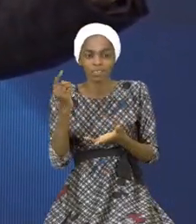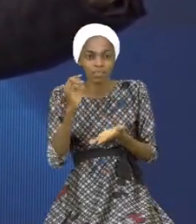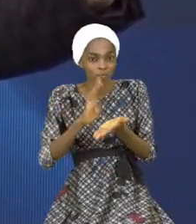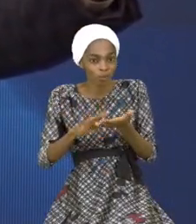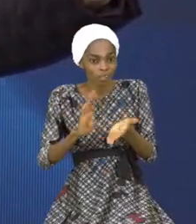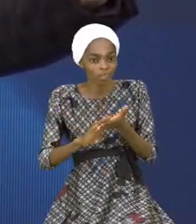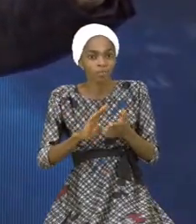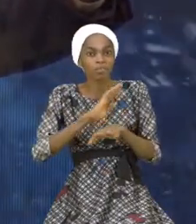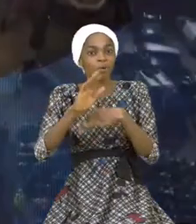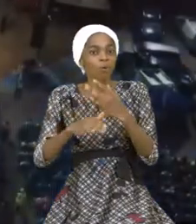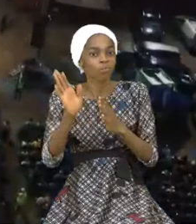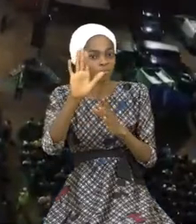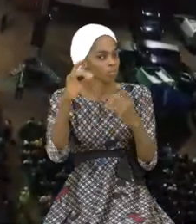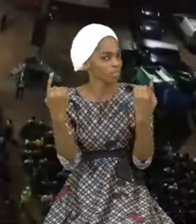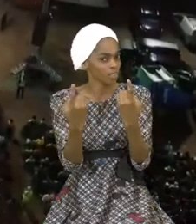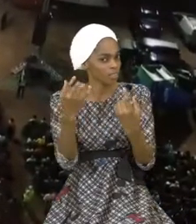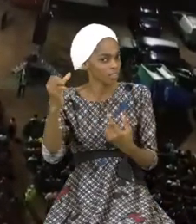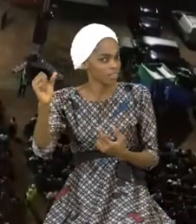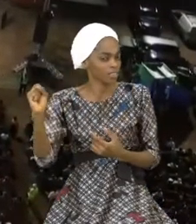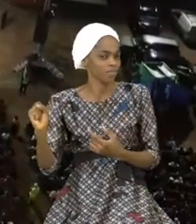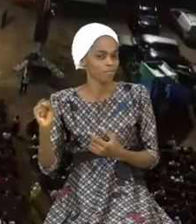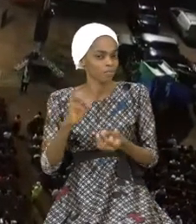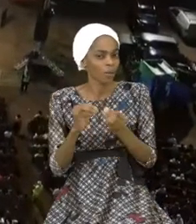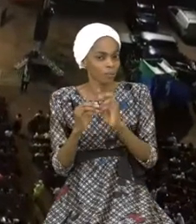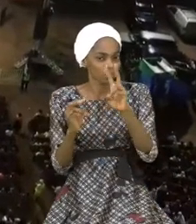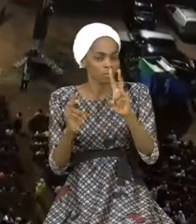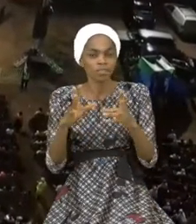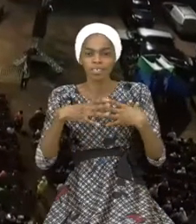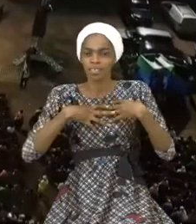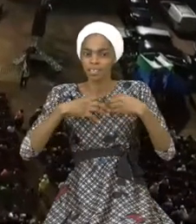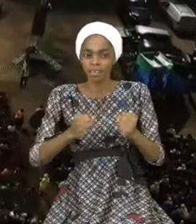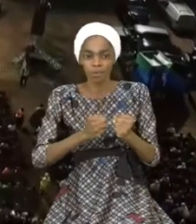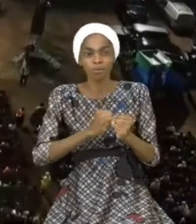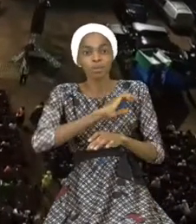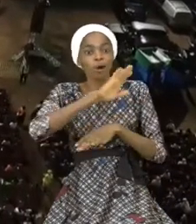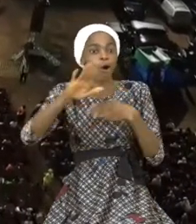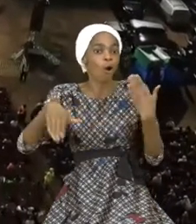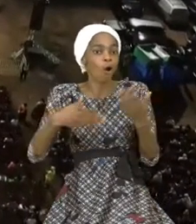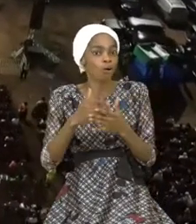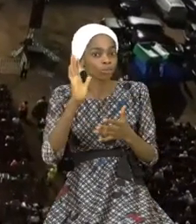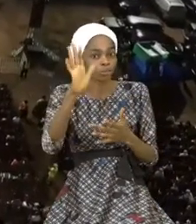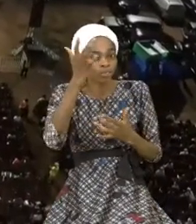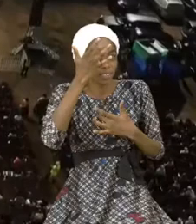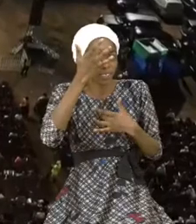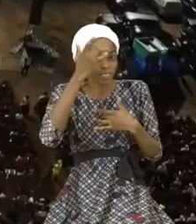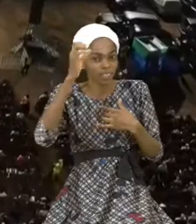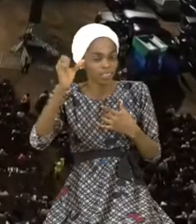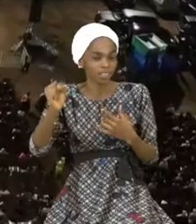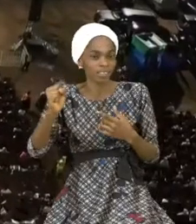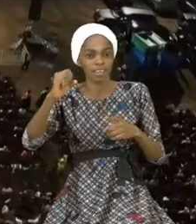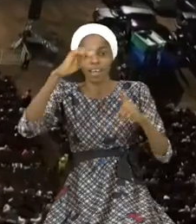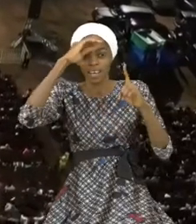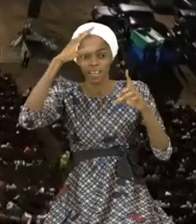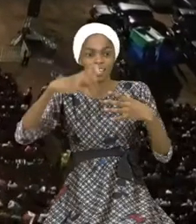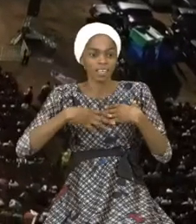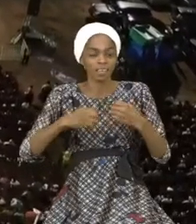all your iniquities. Number two, he heals all your diseases. Let's have number one,